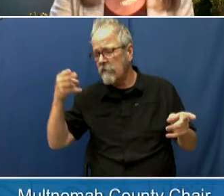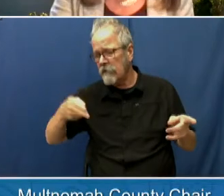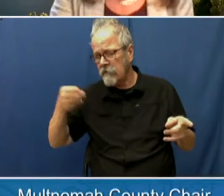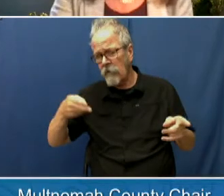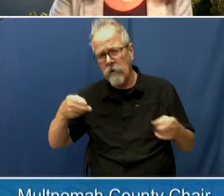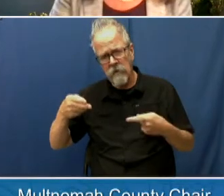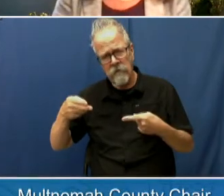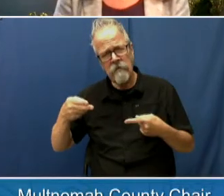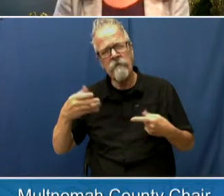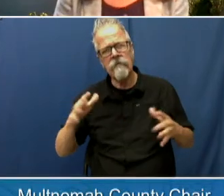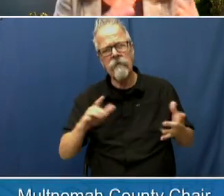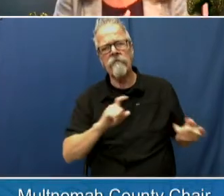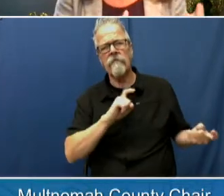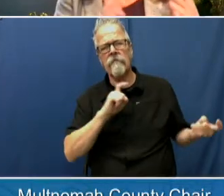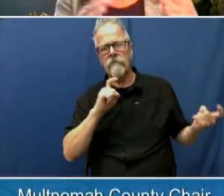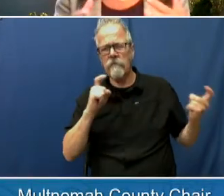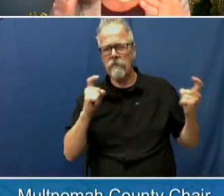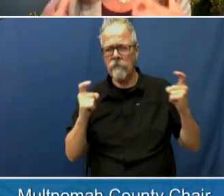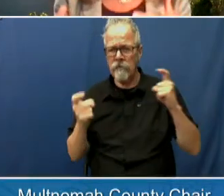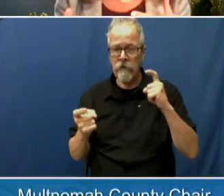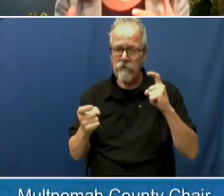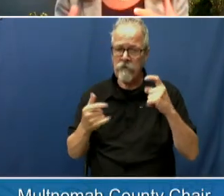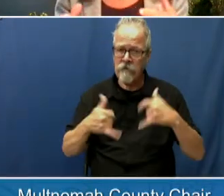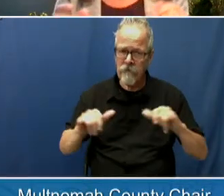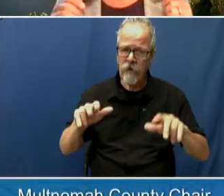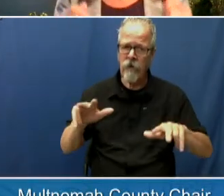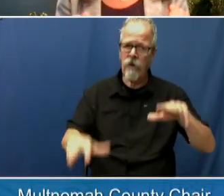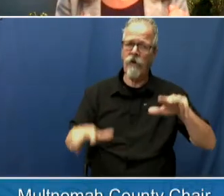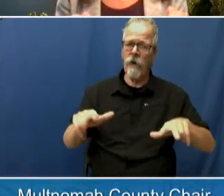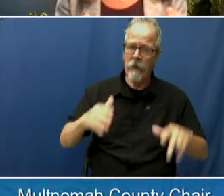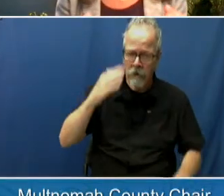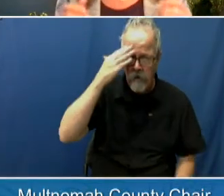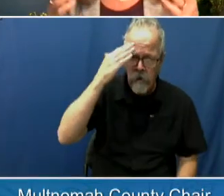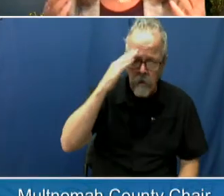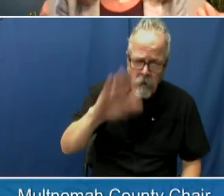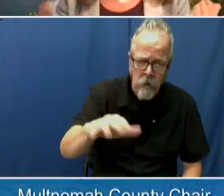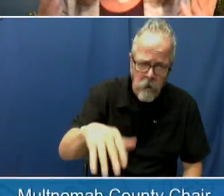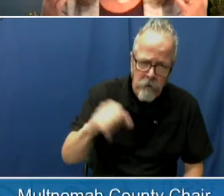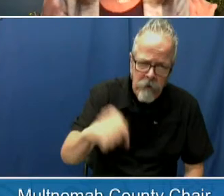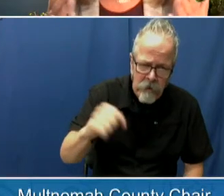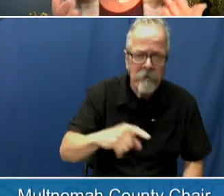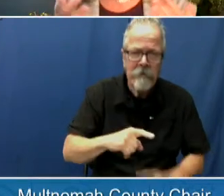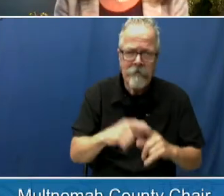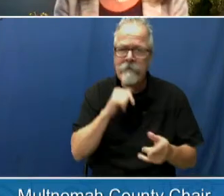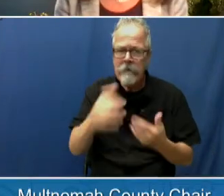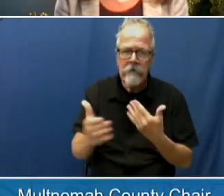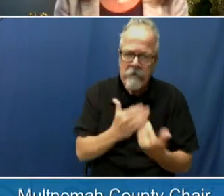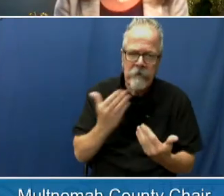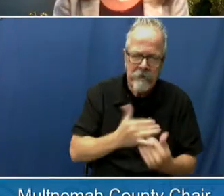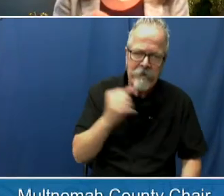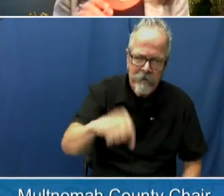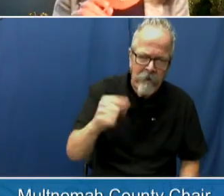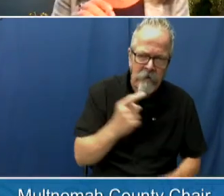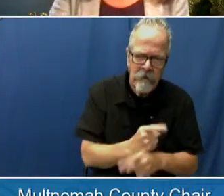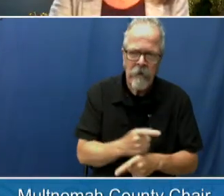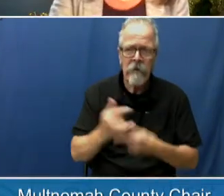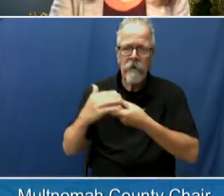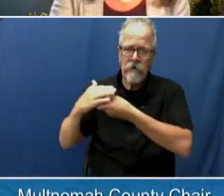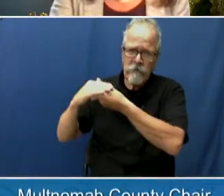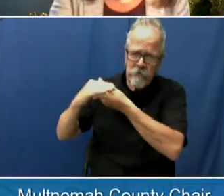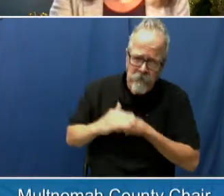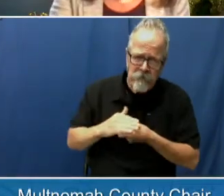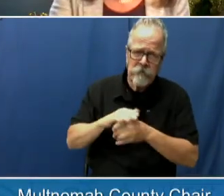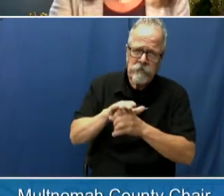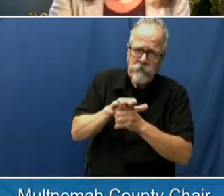and transformative, painful and healing, tense and empowering all at the same time. But a